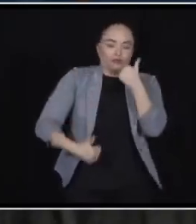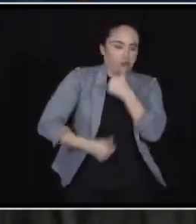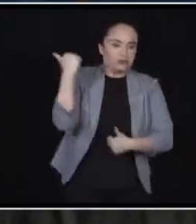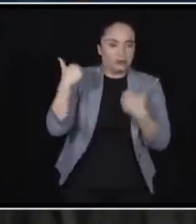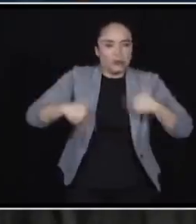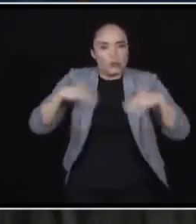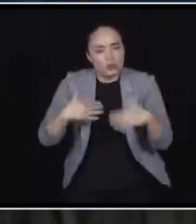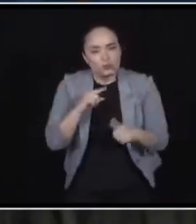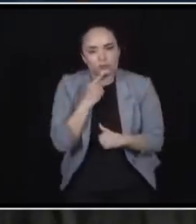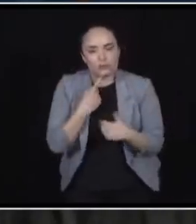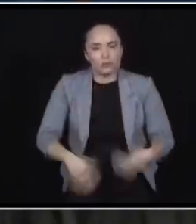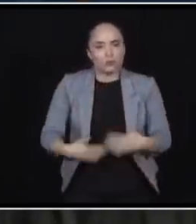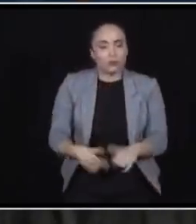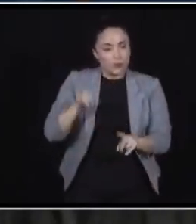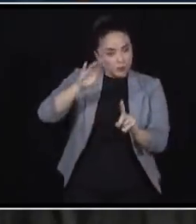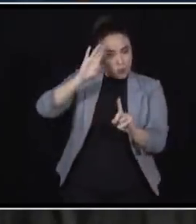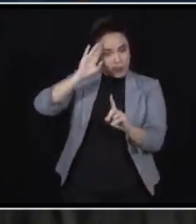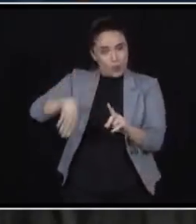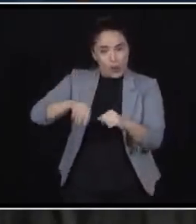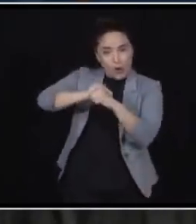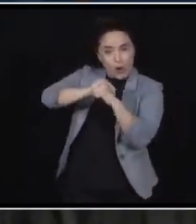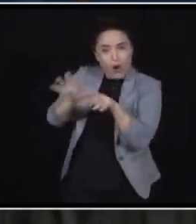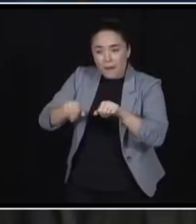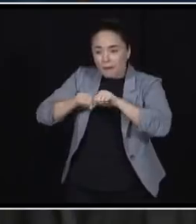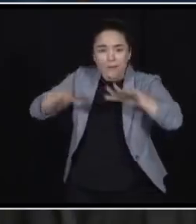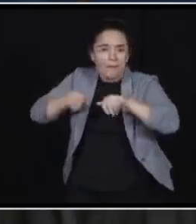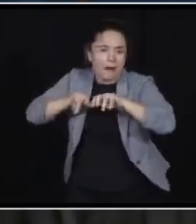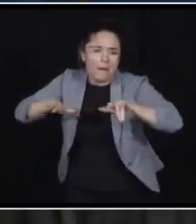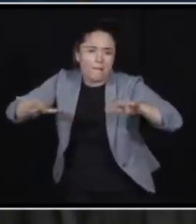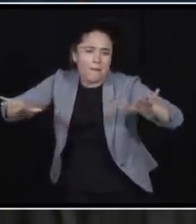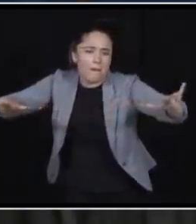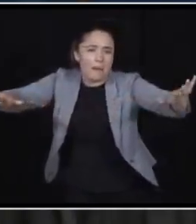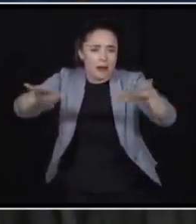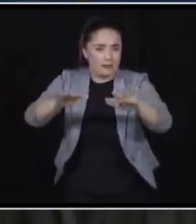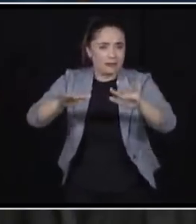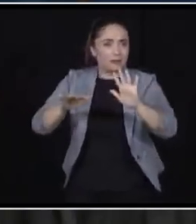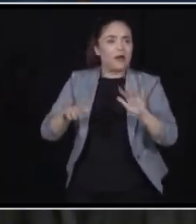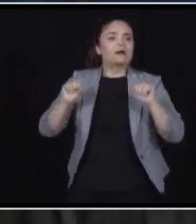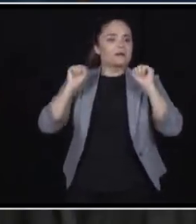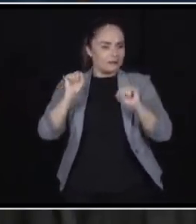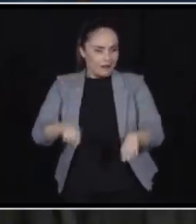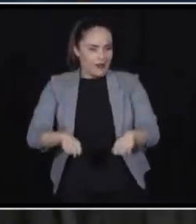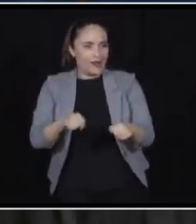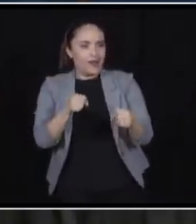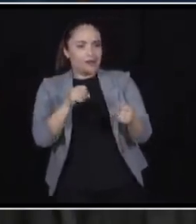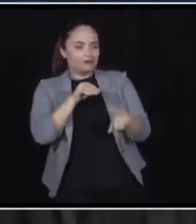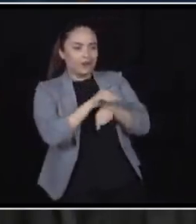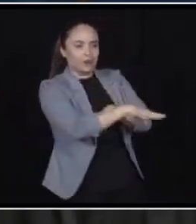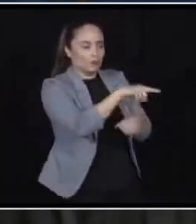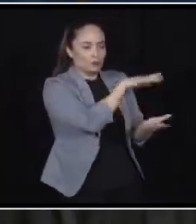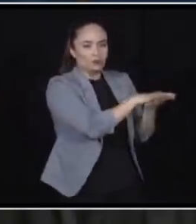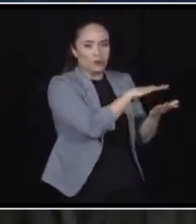more COVID spreads in our communities, the more likely it is to get into the schools, and that would create massive